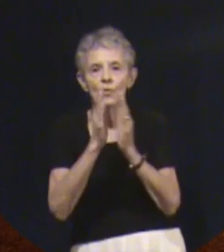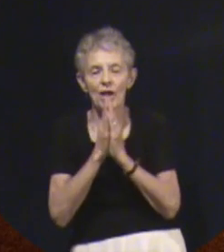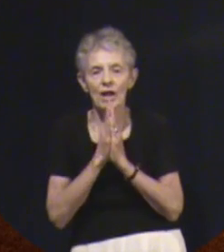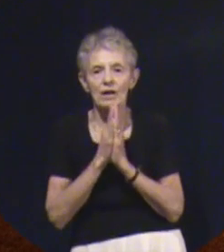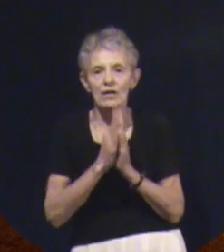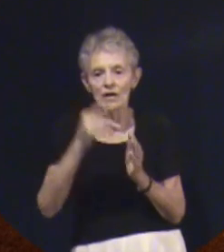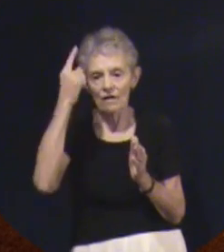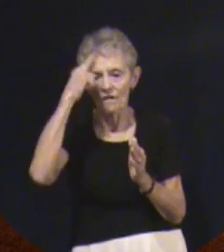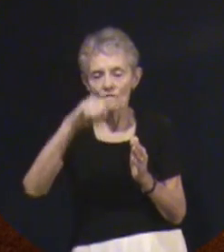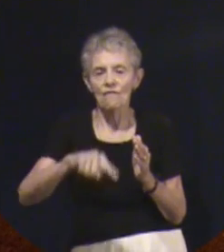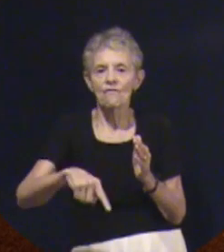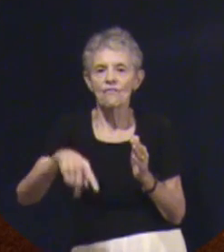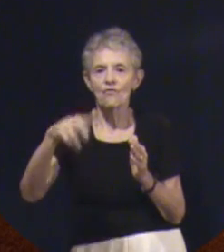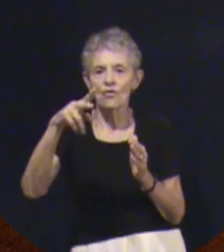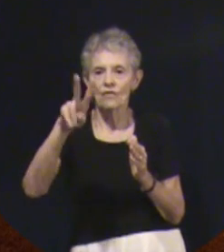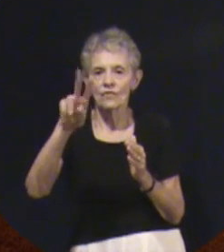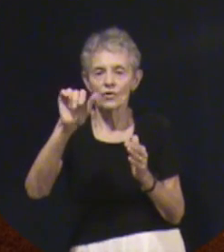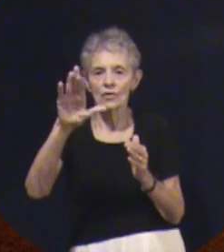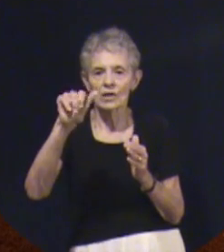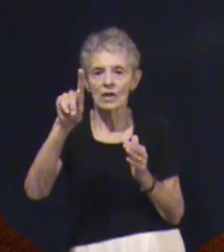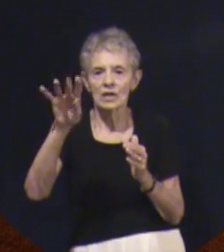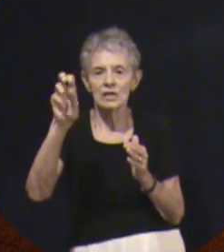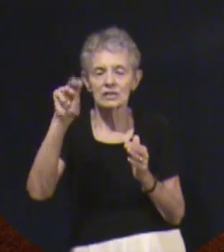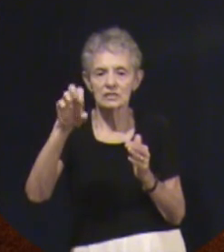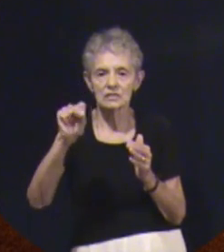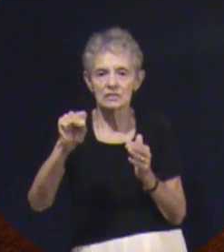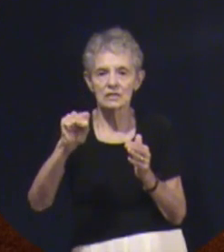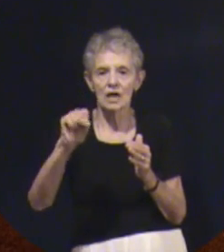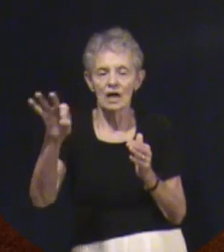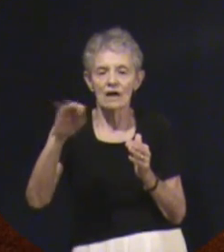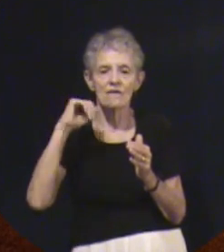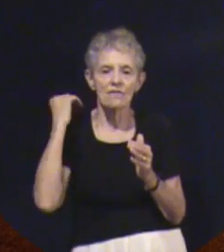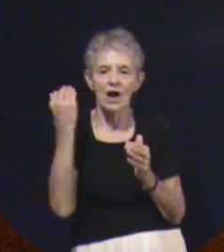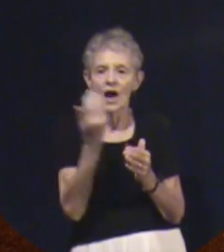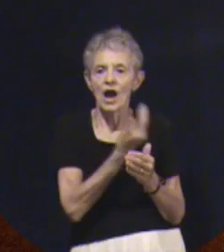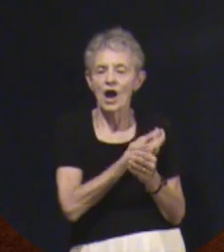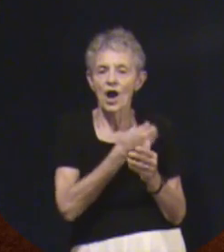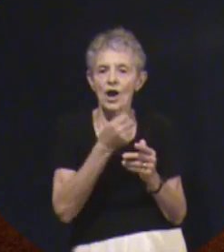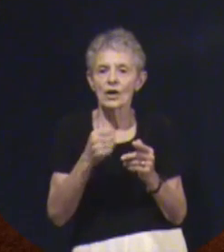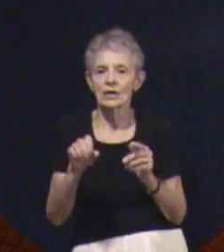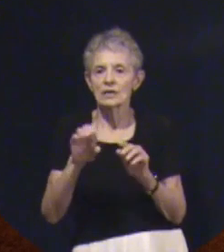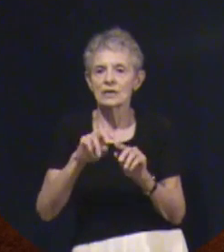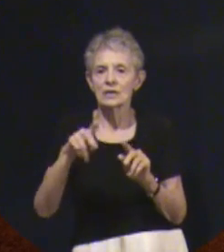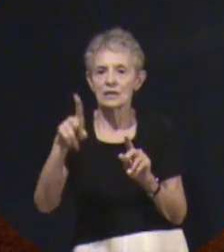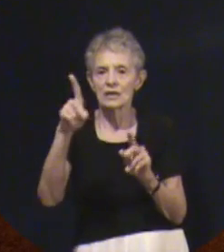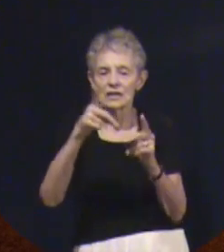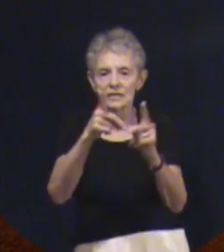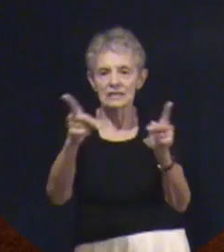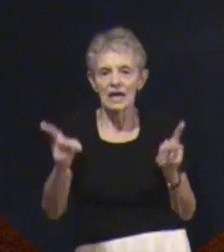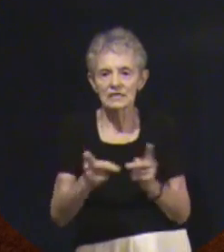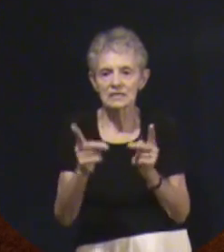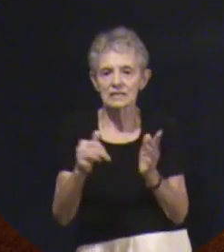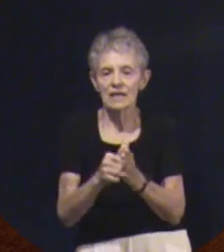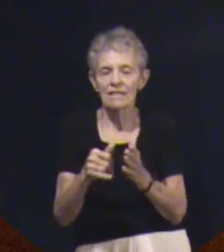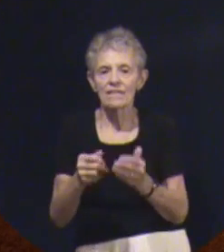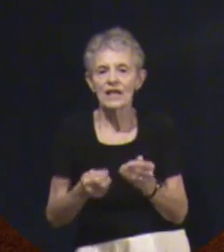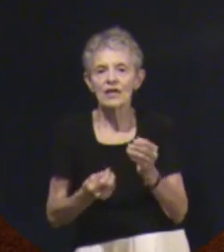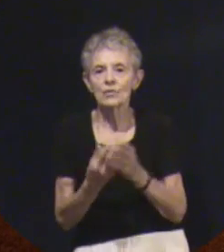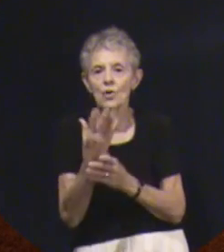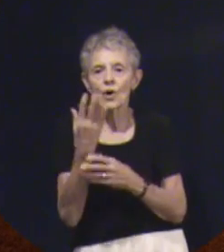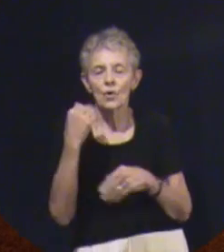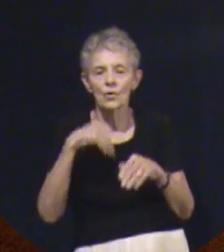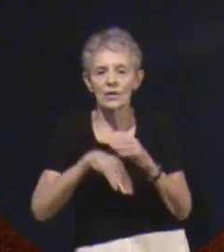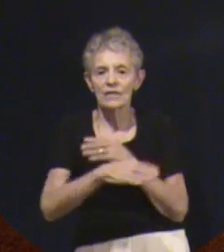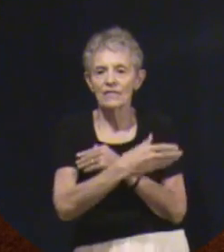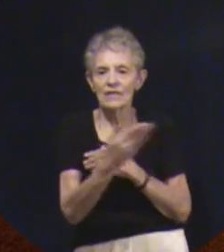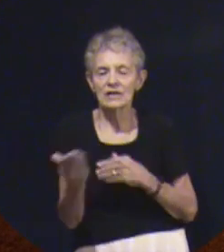parish vocations committees of our diocese, that they will grow in appreciation of the task entrusted to them,